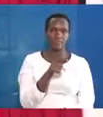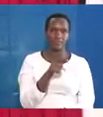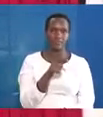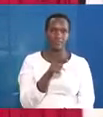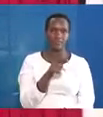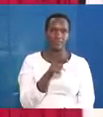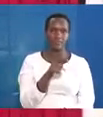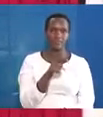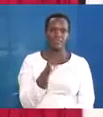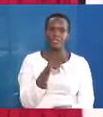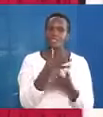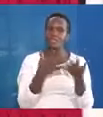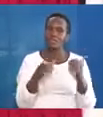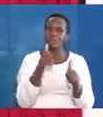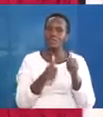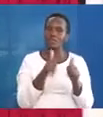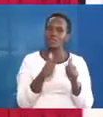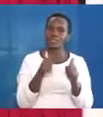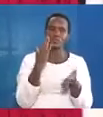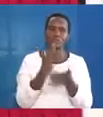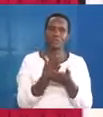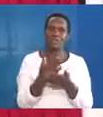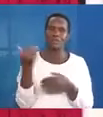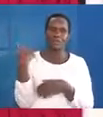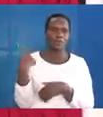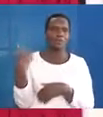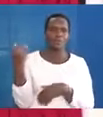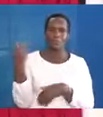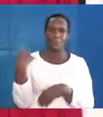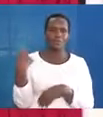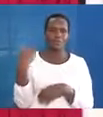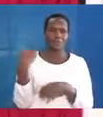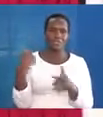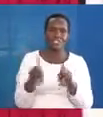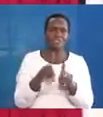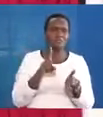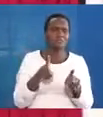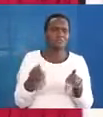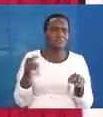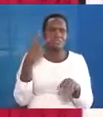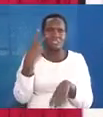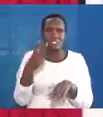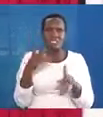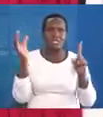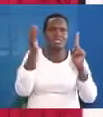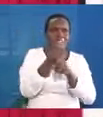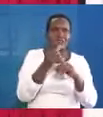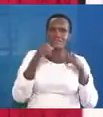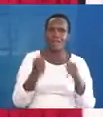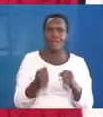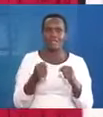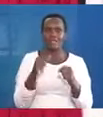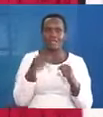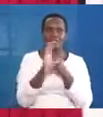something that has haunted and been unattainable in this country since the